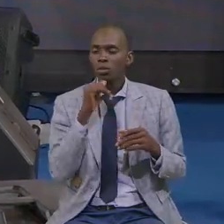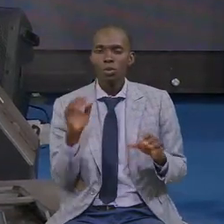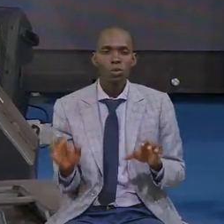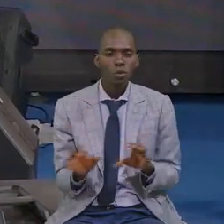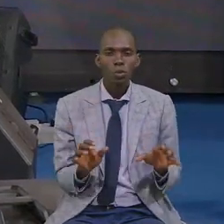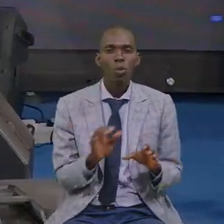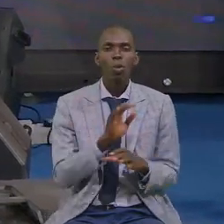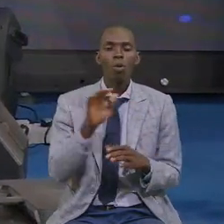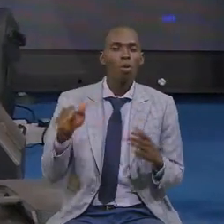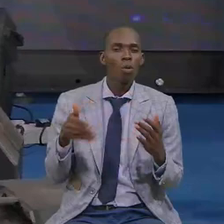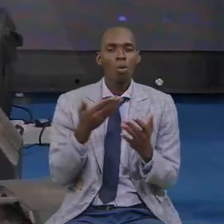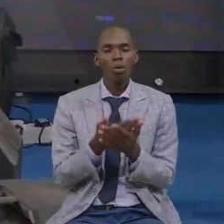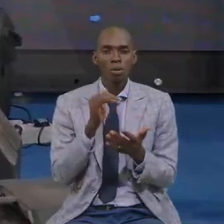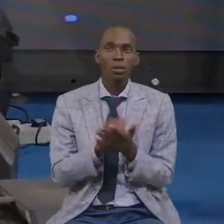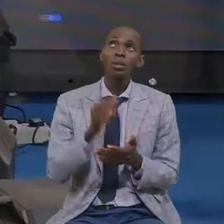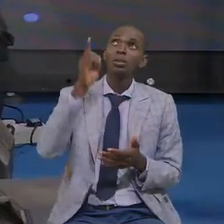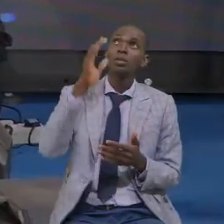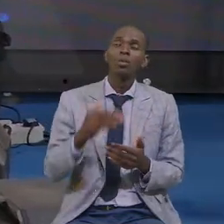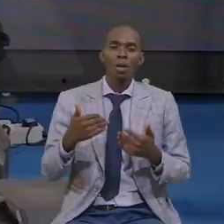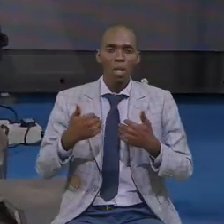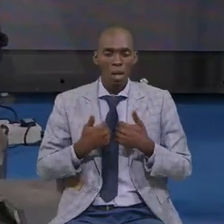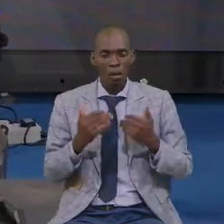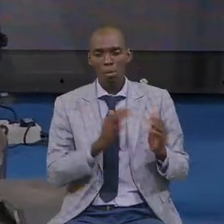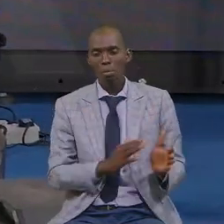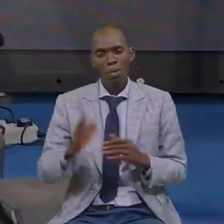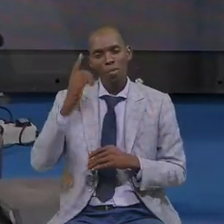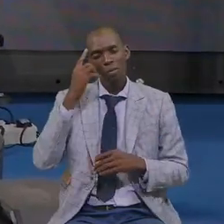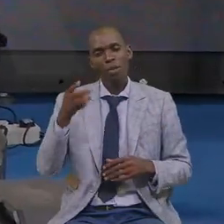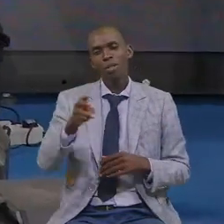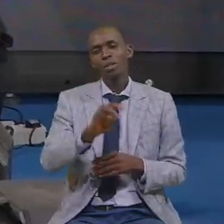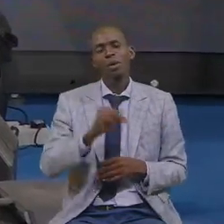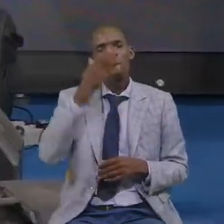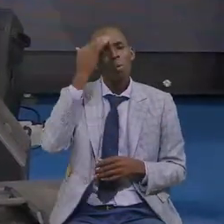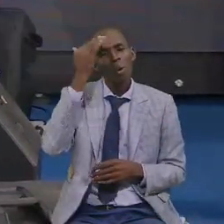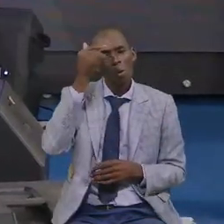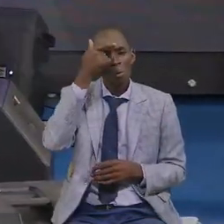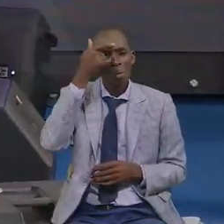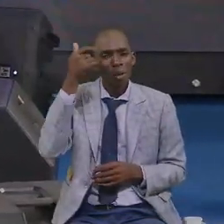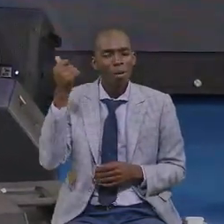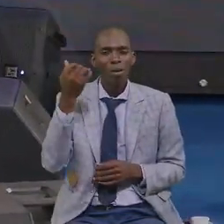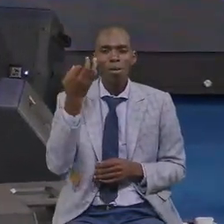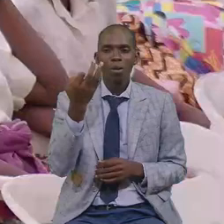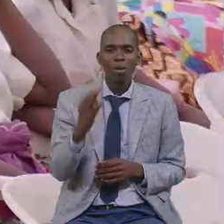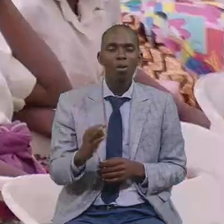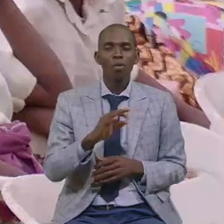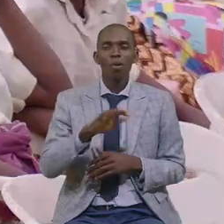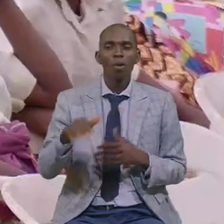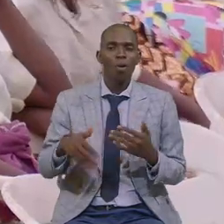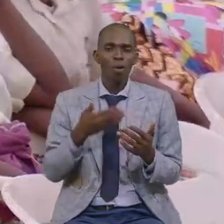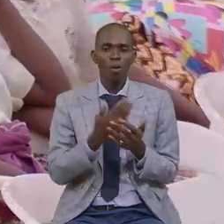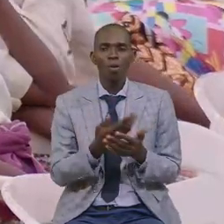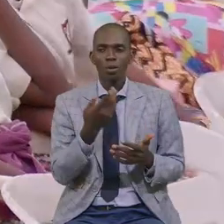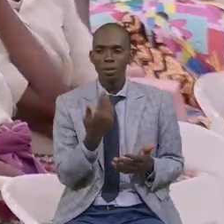that God had ordained for them because of those things that